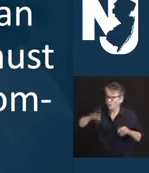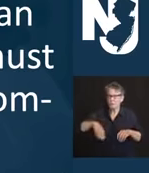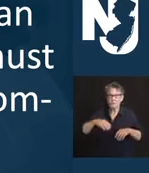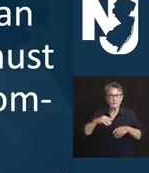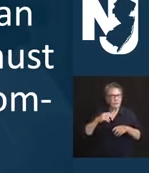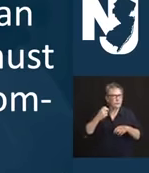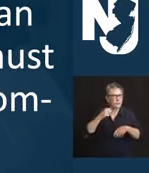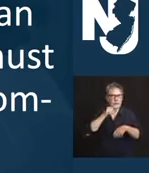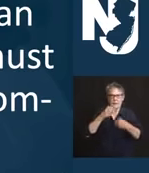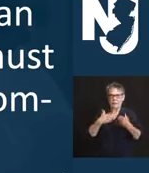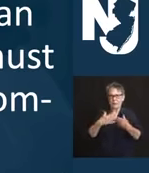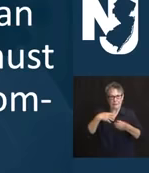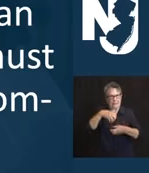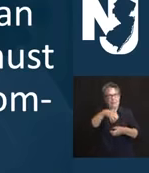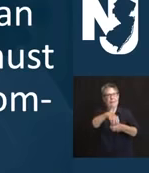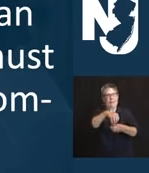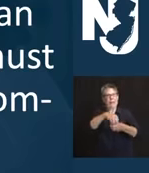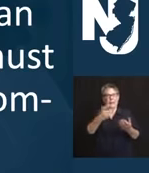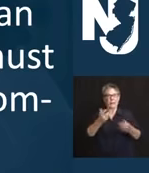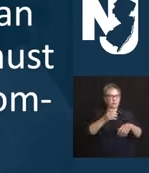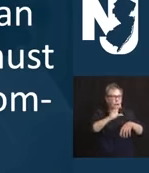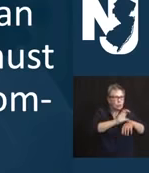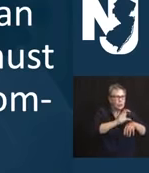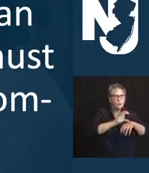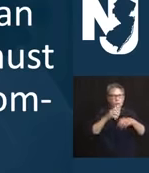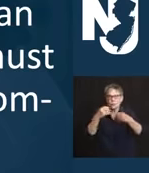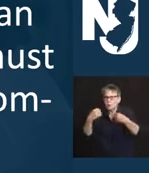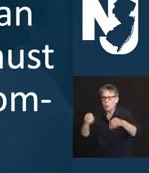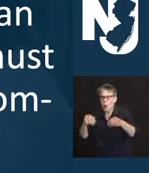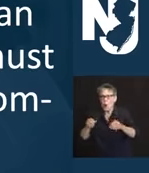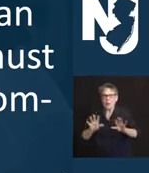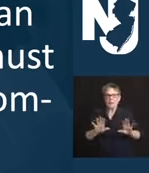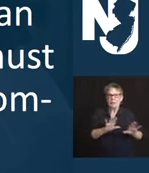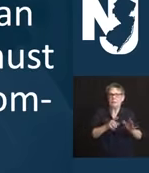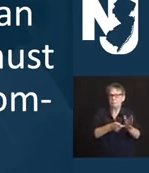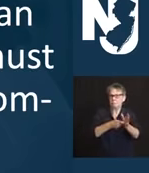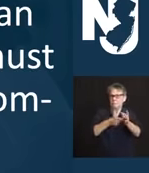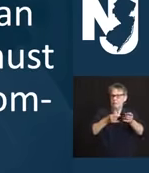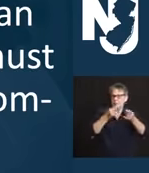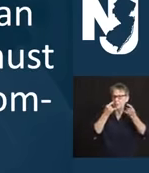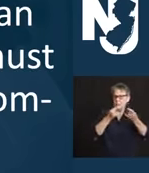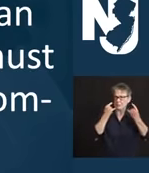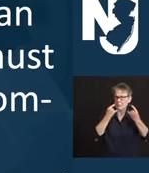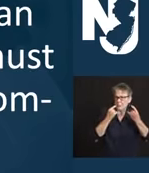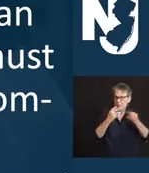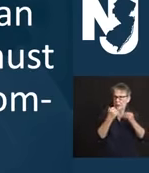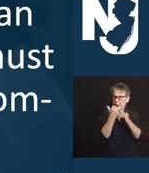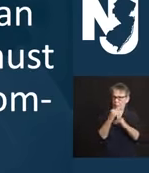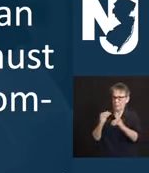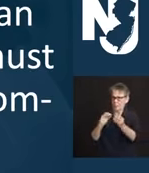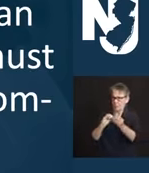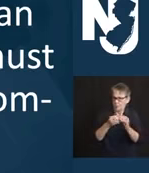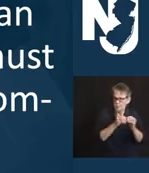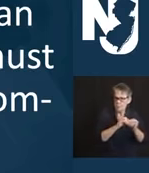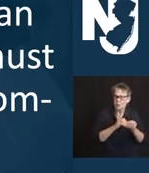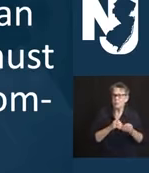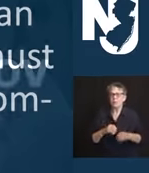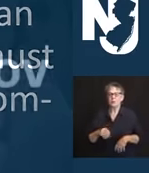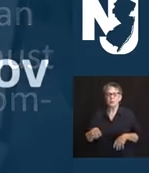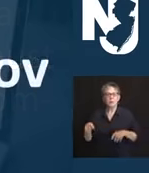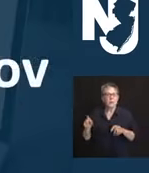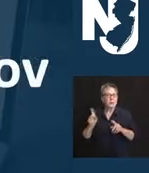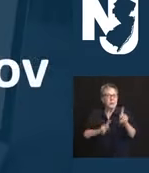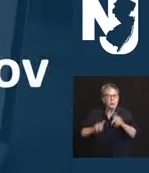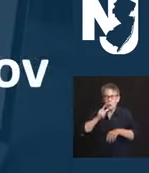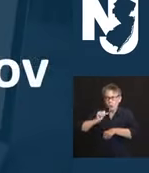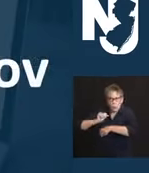work from home, we want to ask you to remain on the work from home status. If you look around our